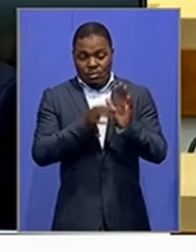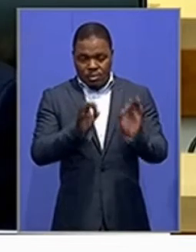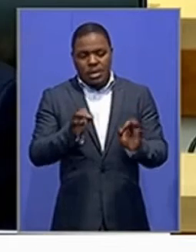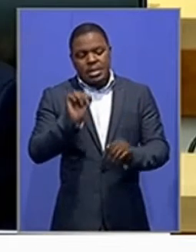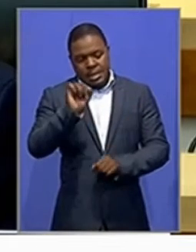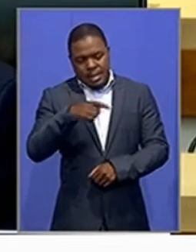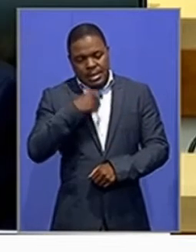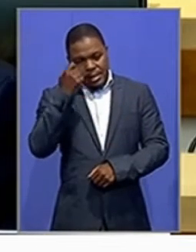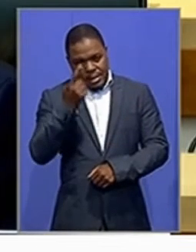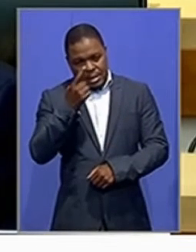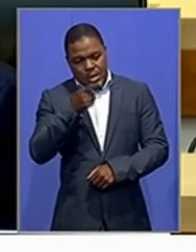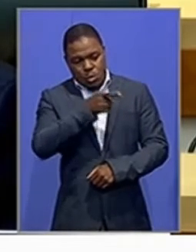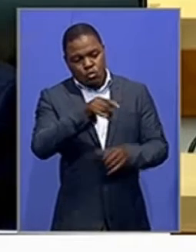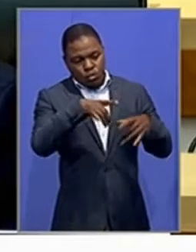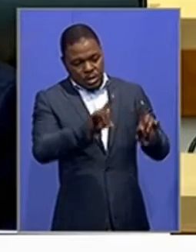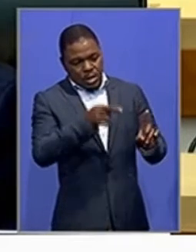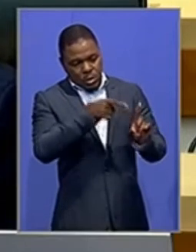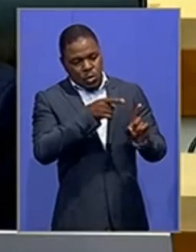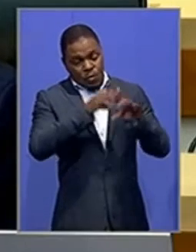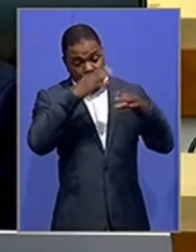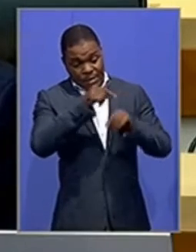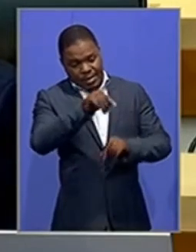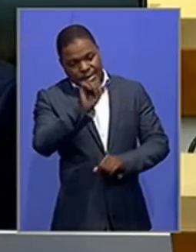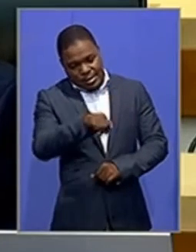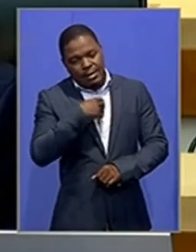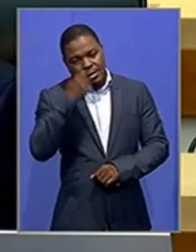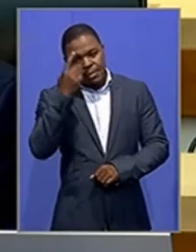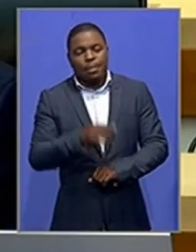appreciate, that's what the Chairperson is focusing on,